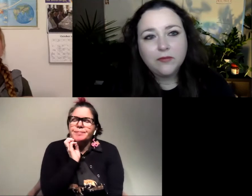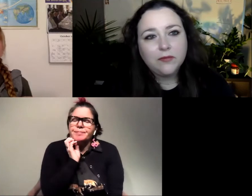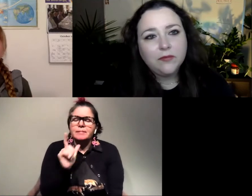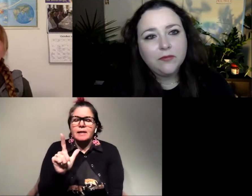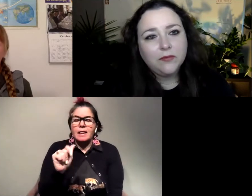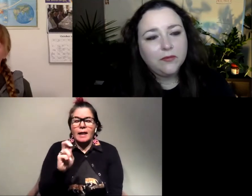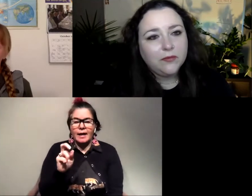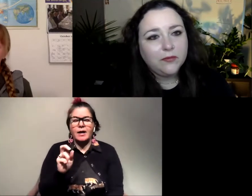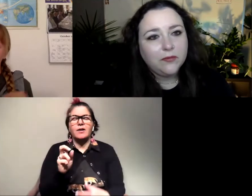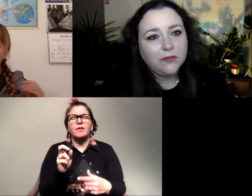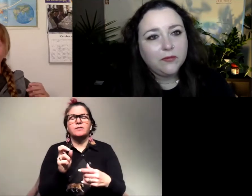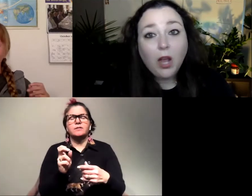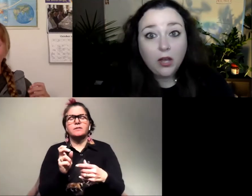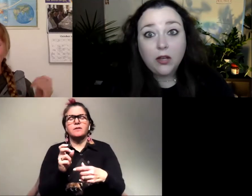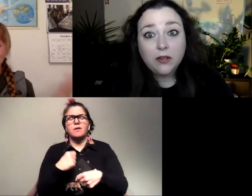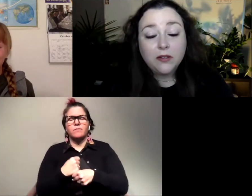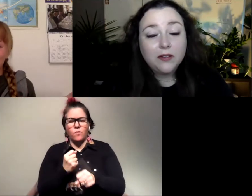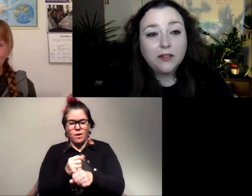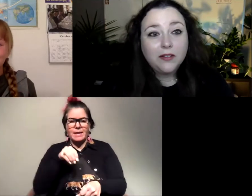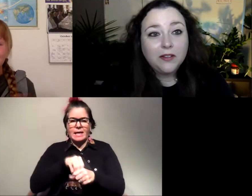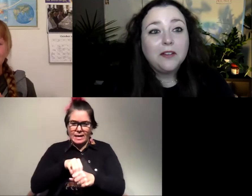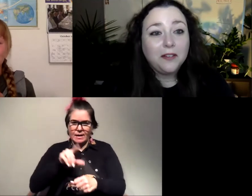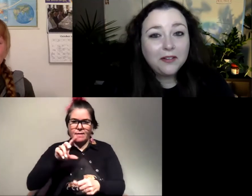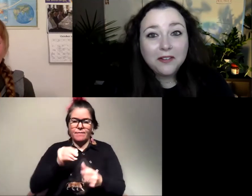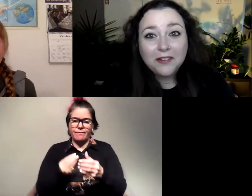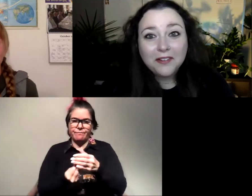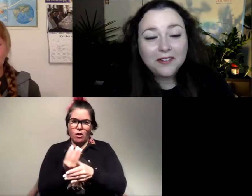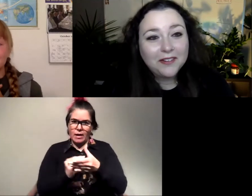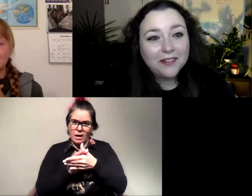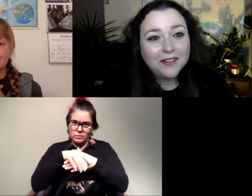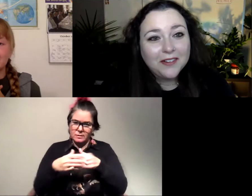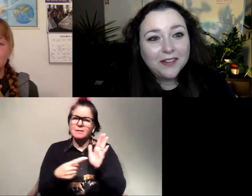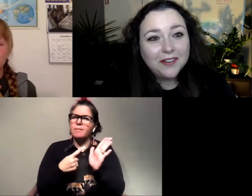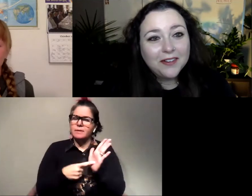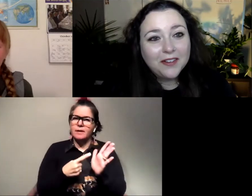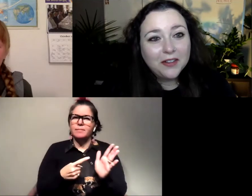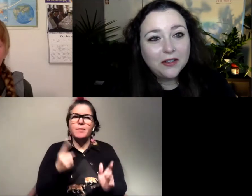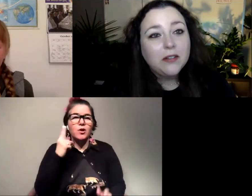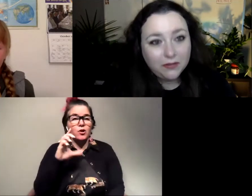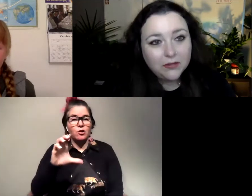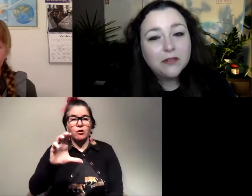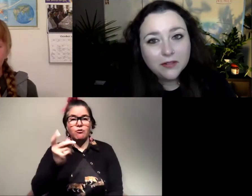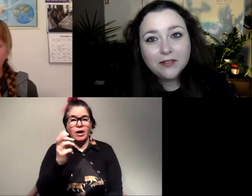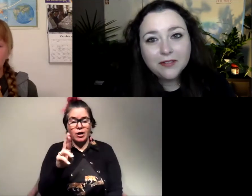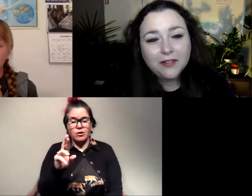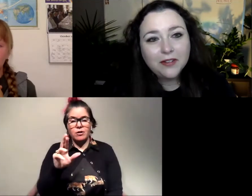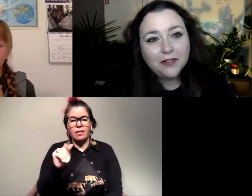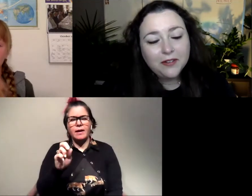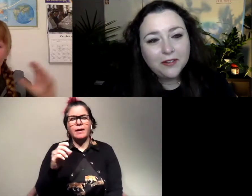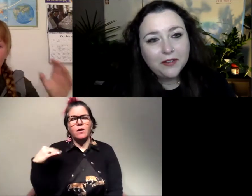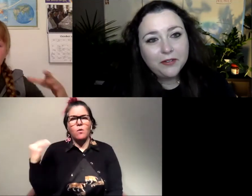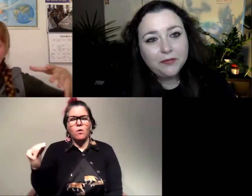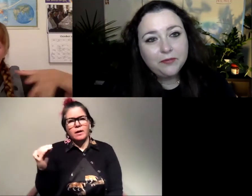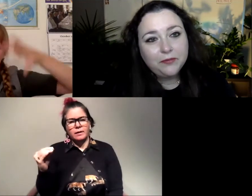lakes form in volcanoes sometimes. So some of you may have heard of Crater Lake in Oregon, which